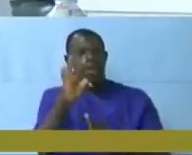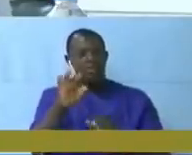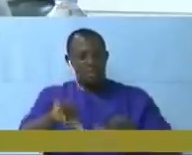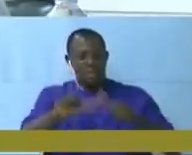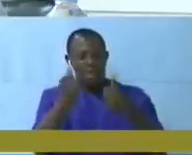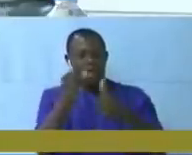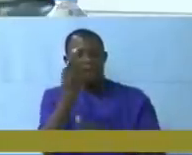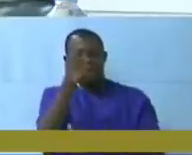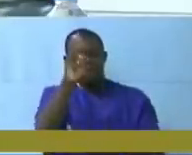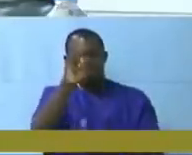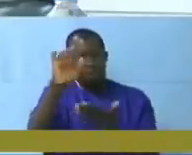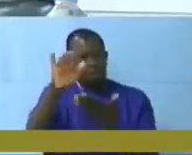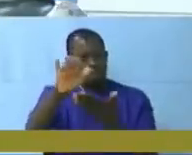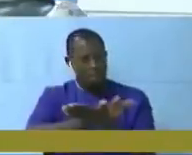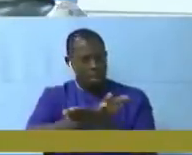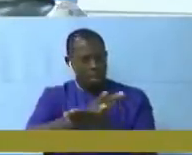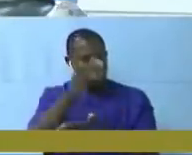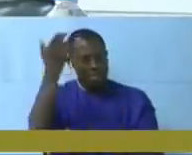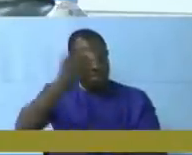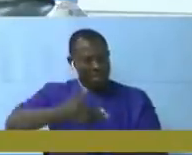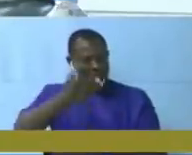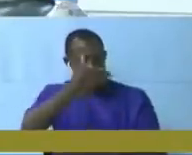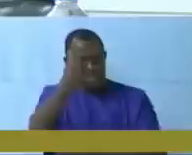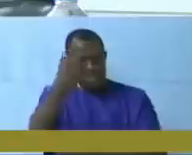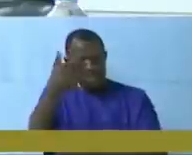1997 constitution. So here what I'm trying to do,